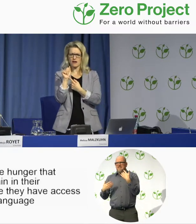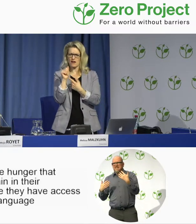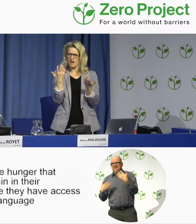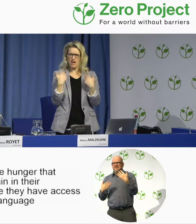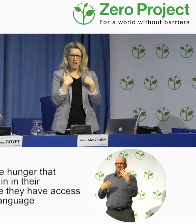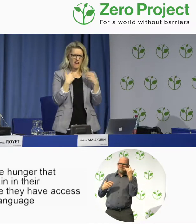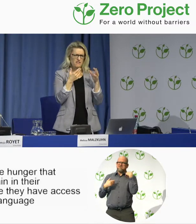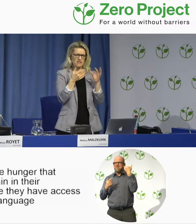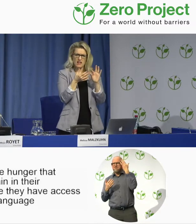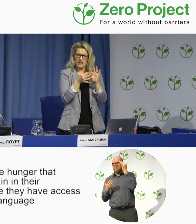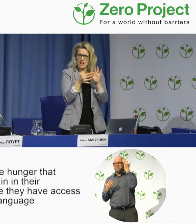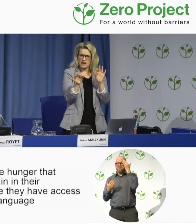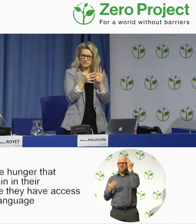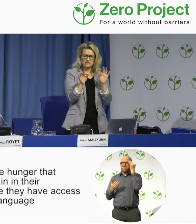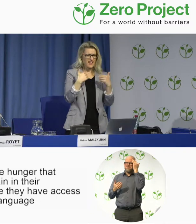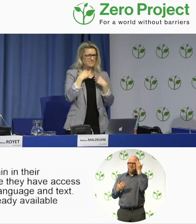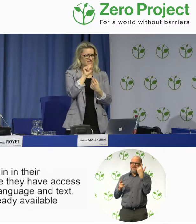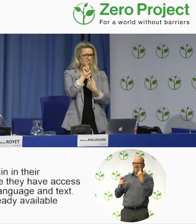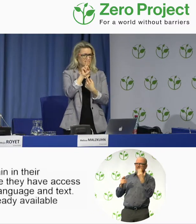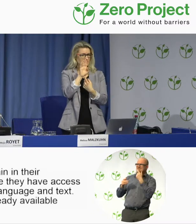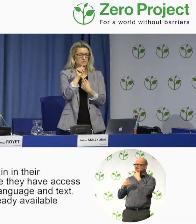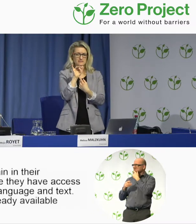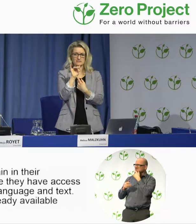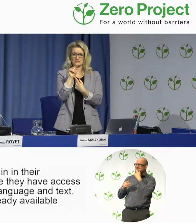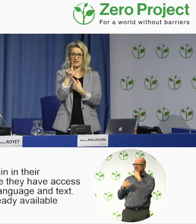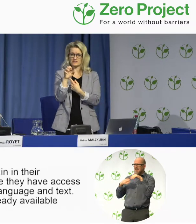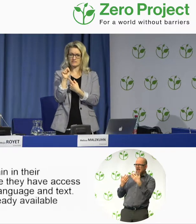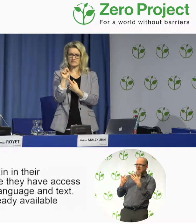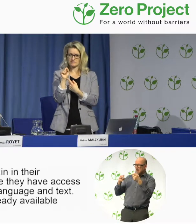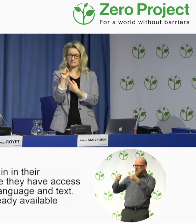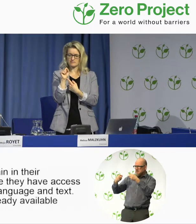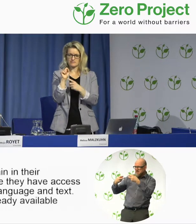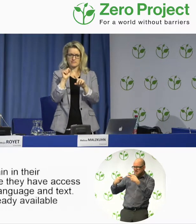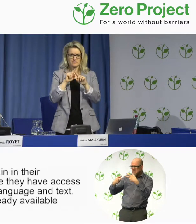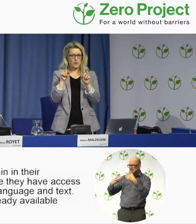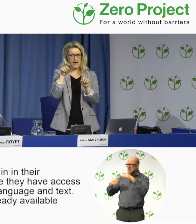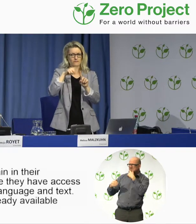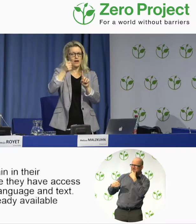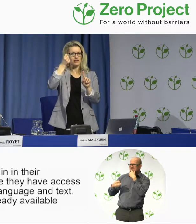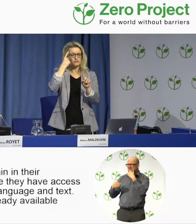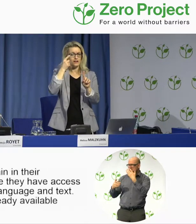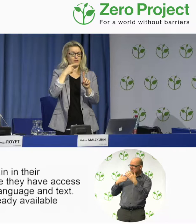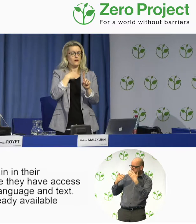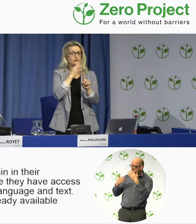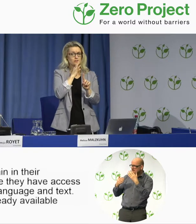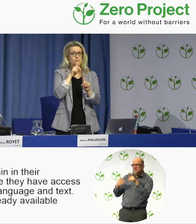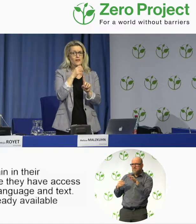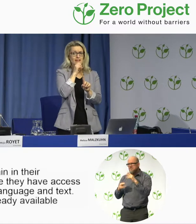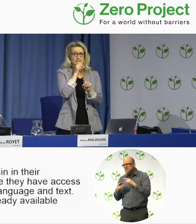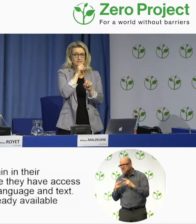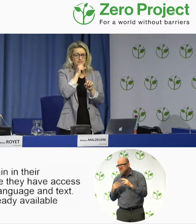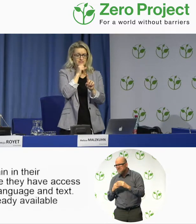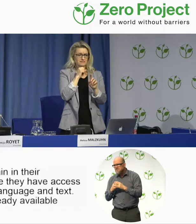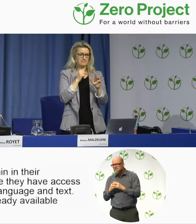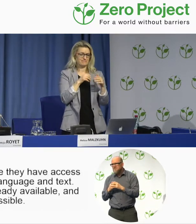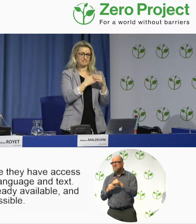be wondering about other media that's already available, and that subtitles or captions means that things are